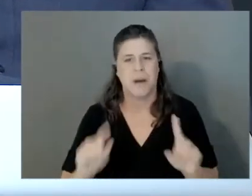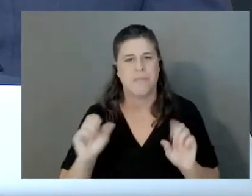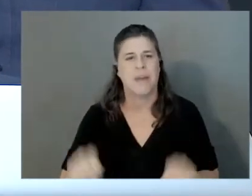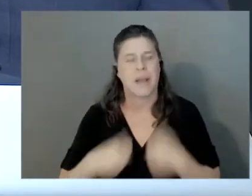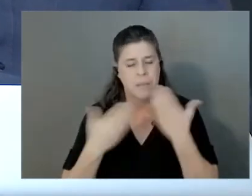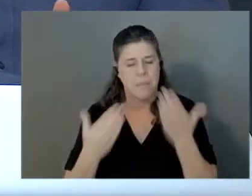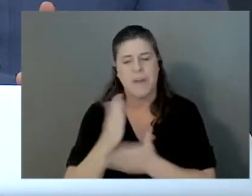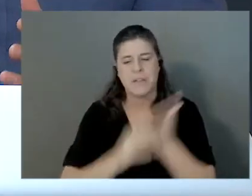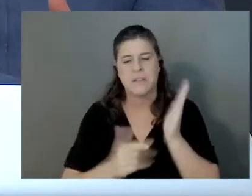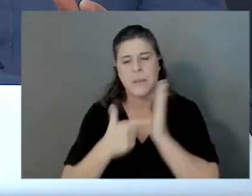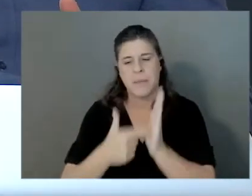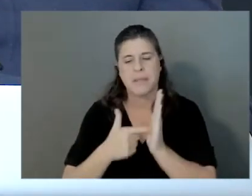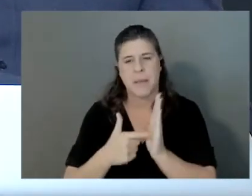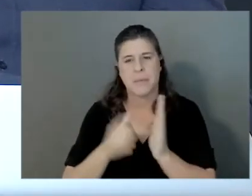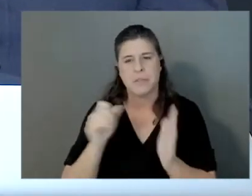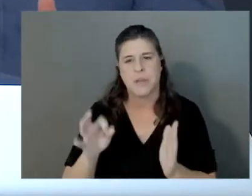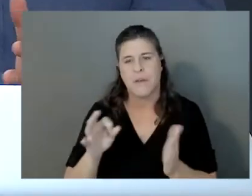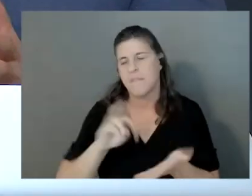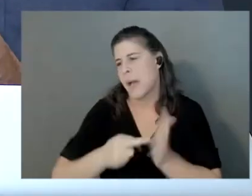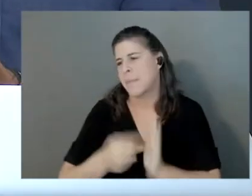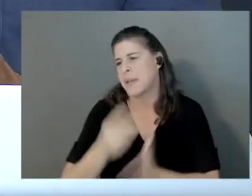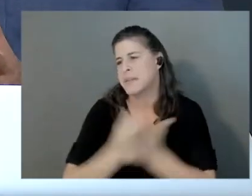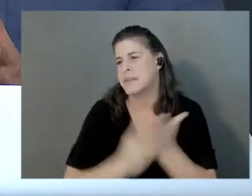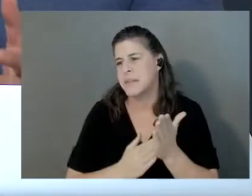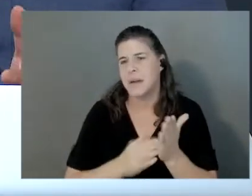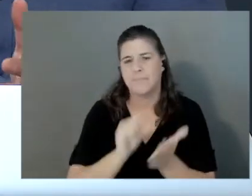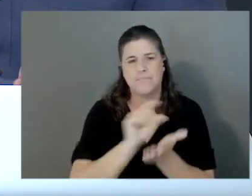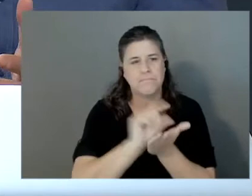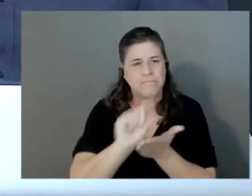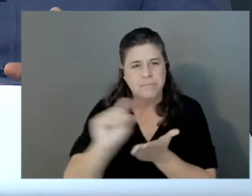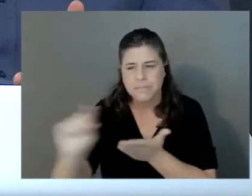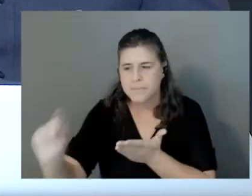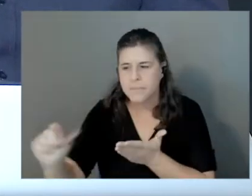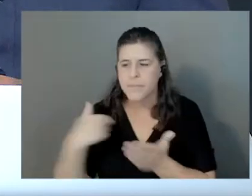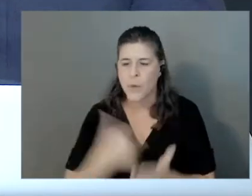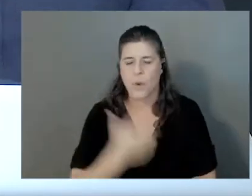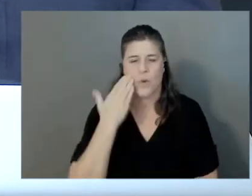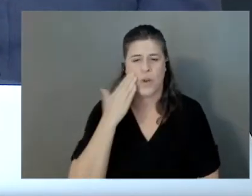of some segments where we know that this is